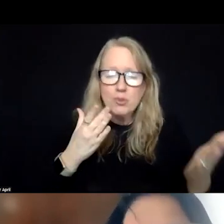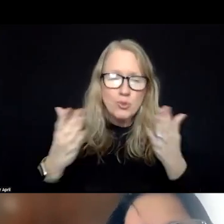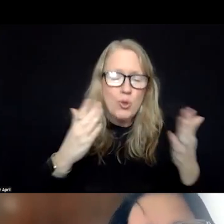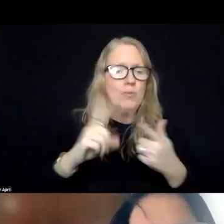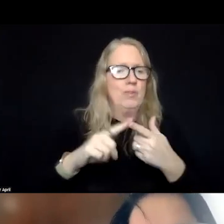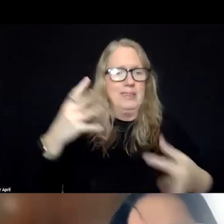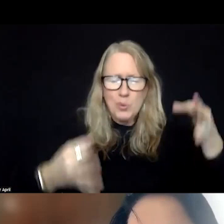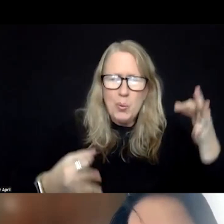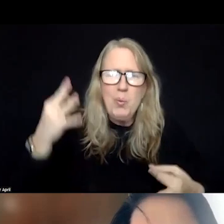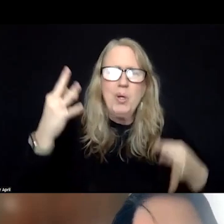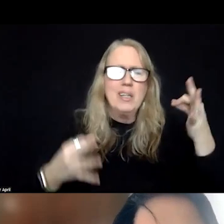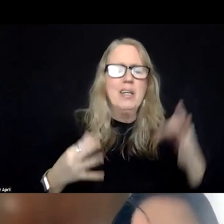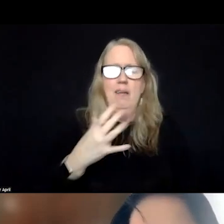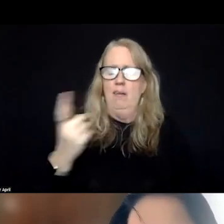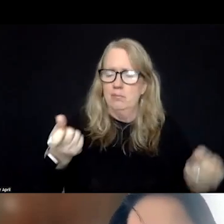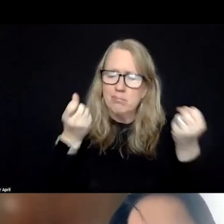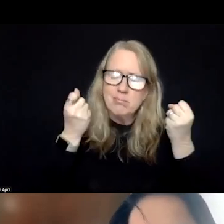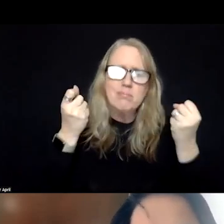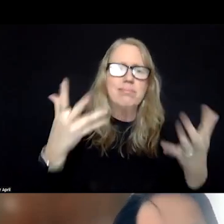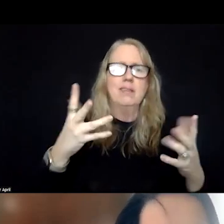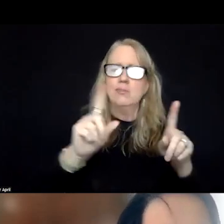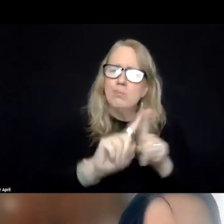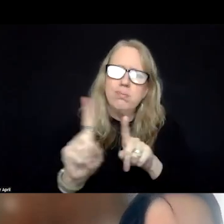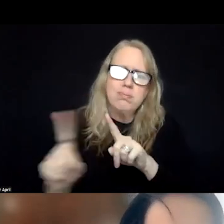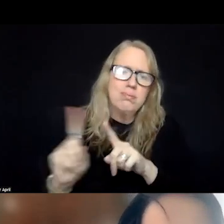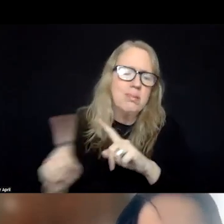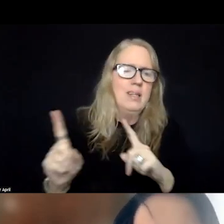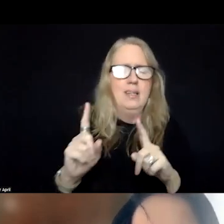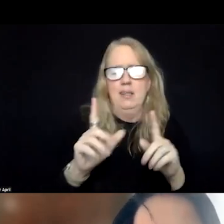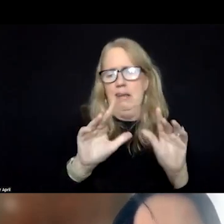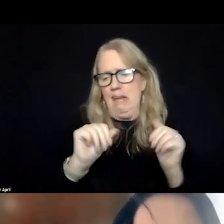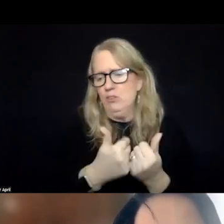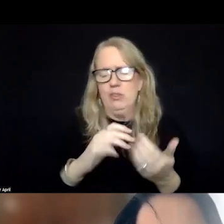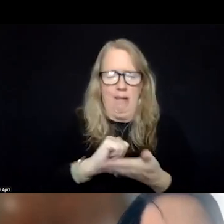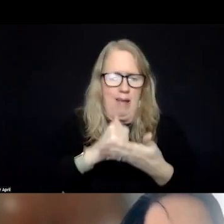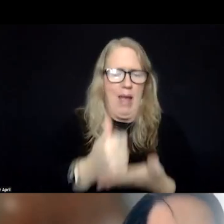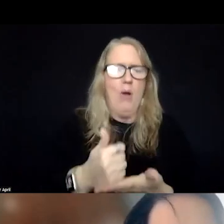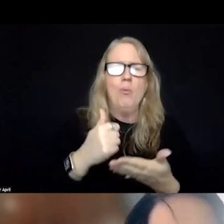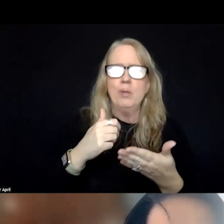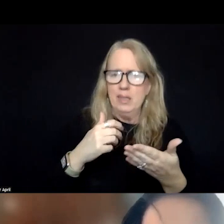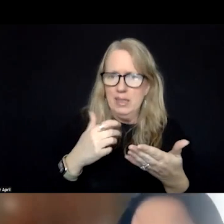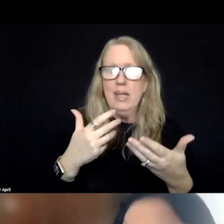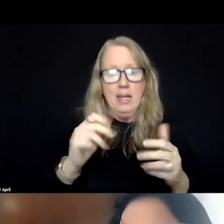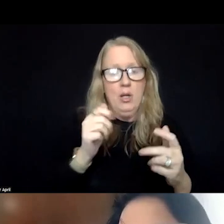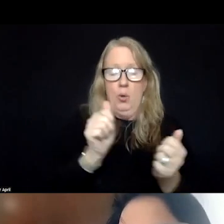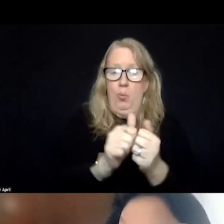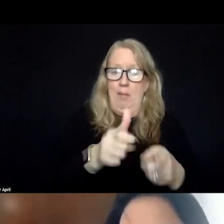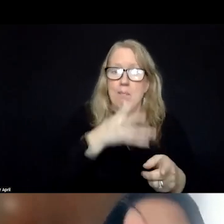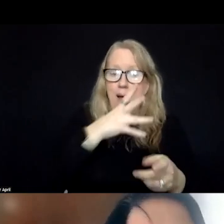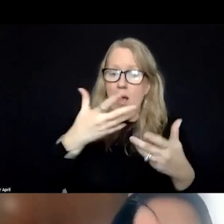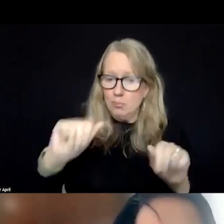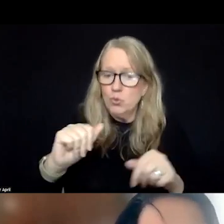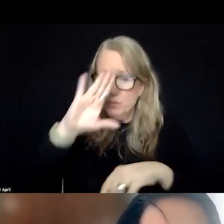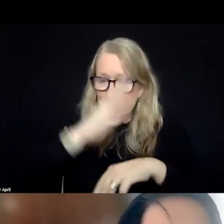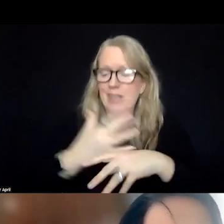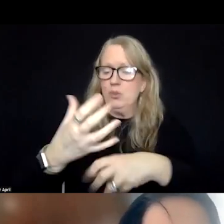courts and a bunch of different agencies to help work with this mom to help her son get the help